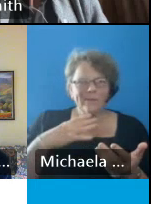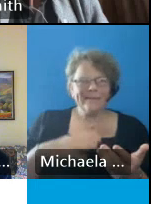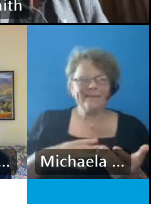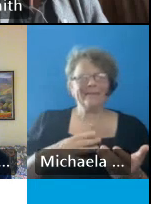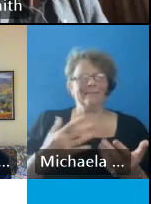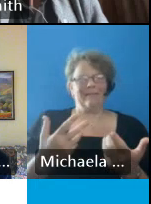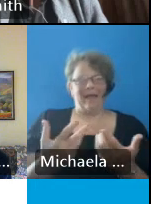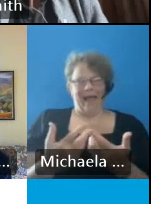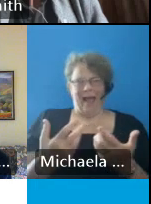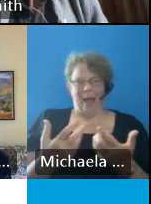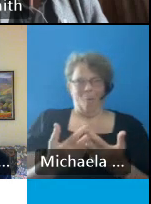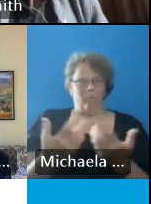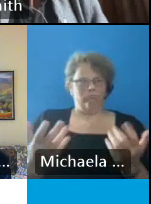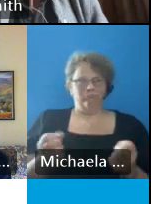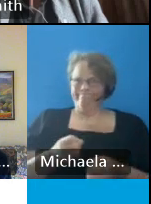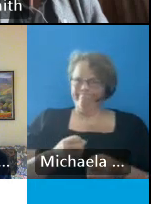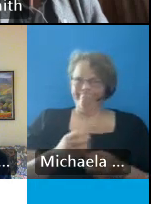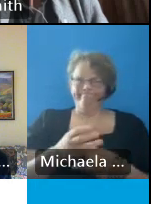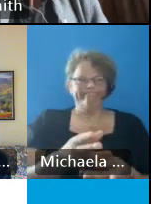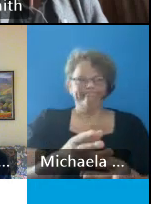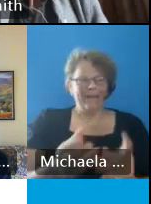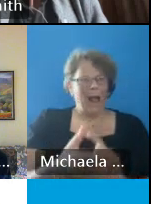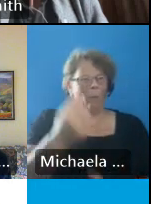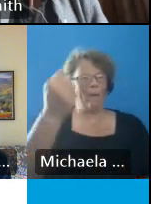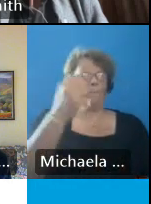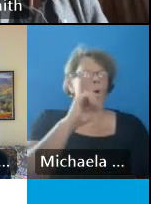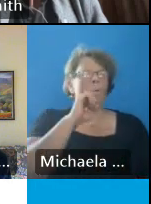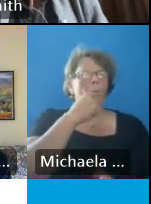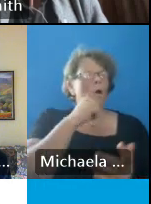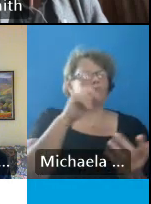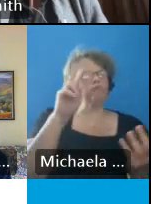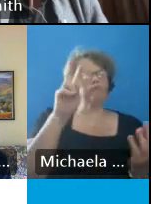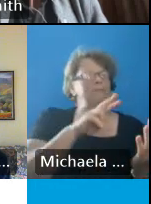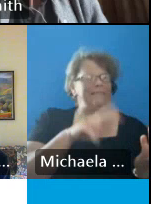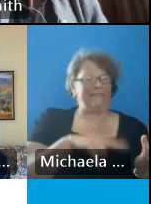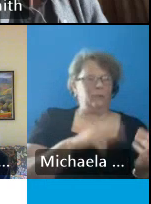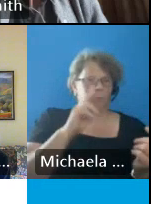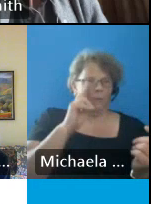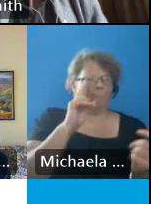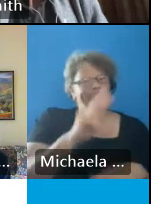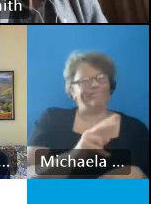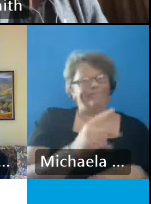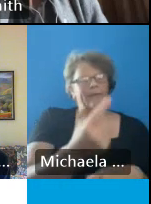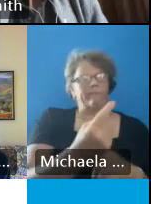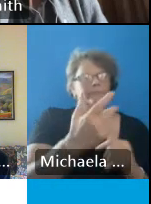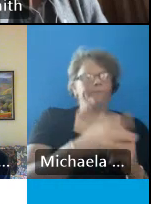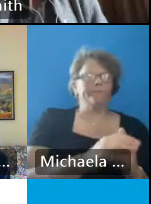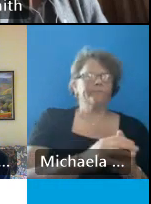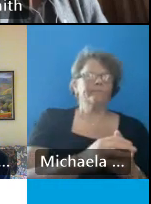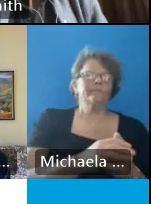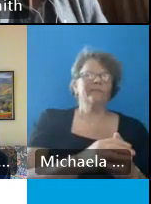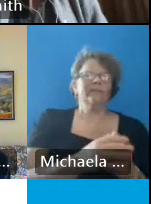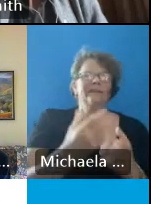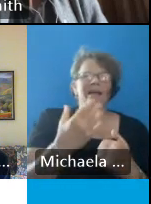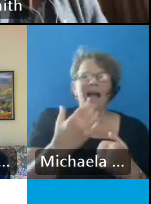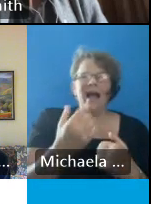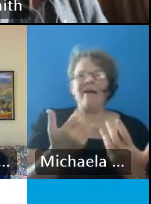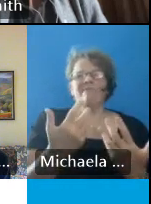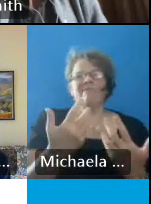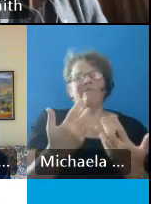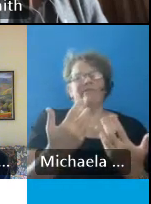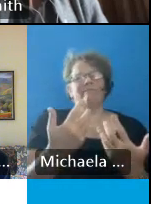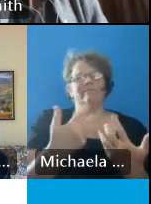plan of delivering some of those outcomes. So I'm not going to read all of these out, you can see them for yourself, but we really do have that mix of making sure